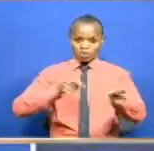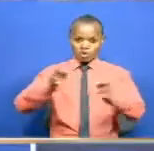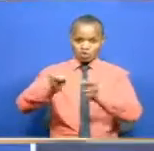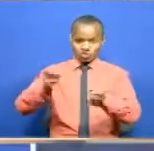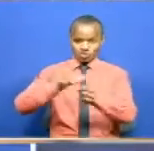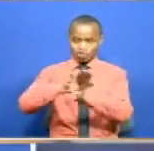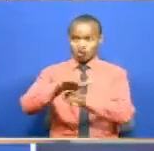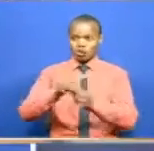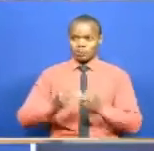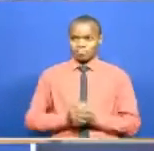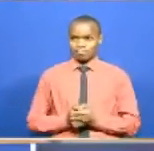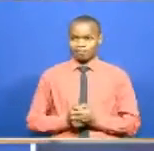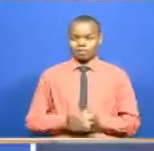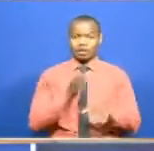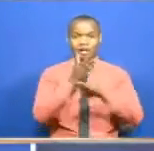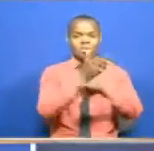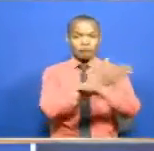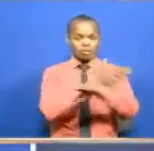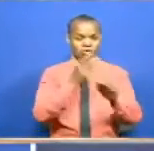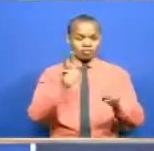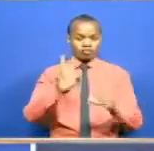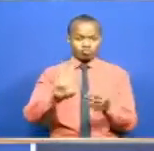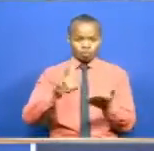last 2 weeks, JIC,